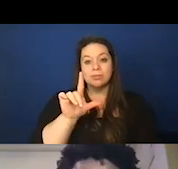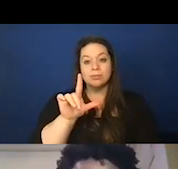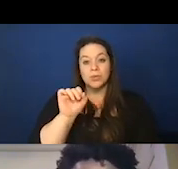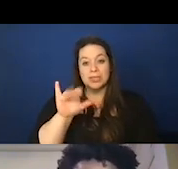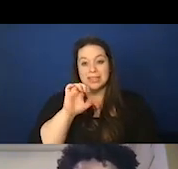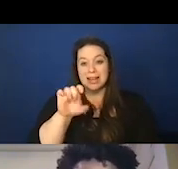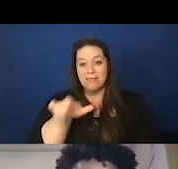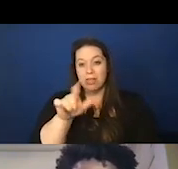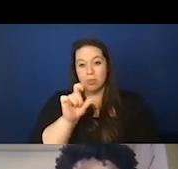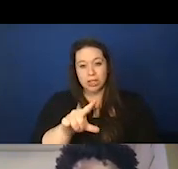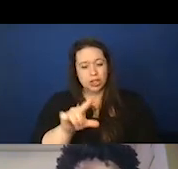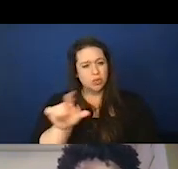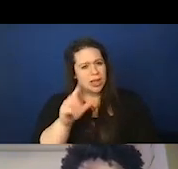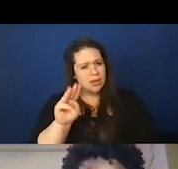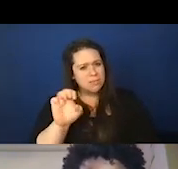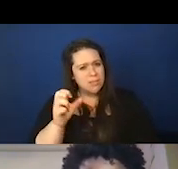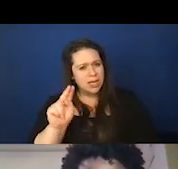Megan, you have another for us?